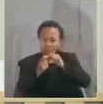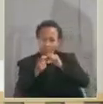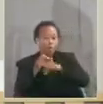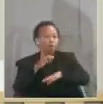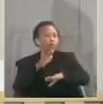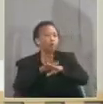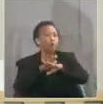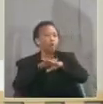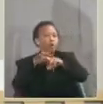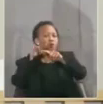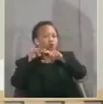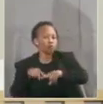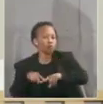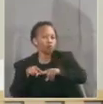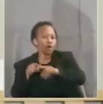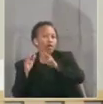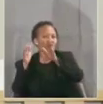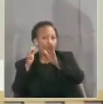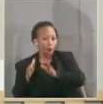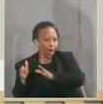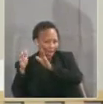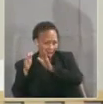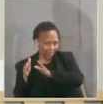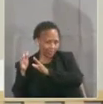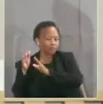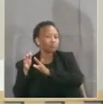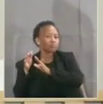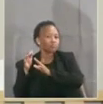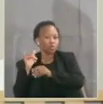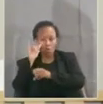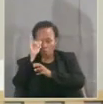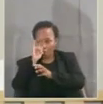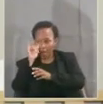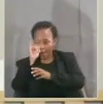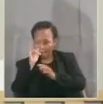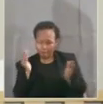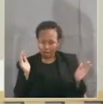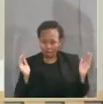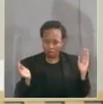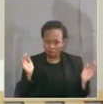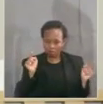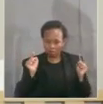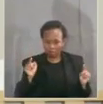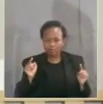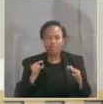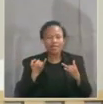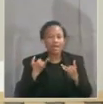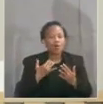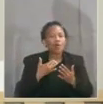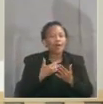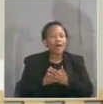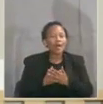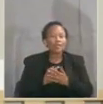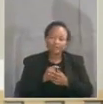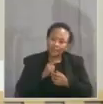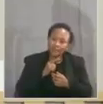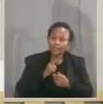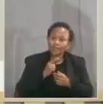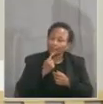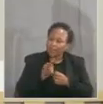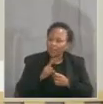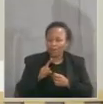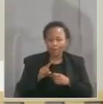on organized crime, that then will tell us that this is the crucial